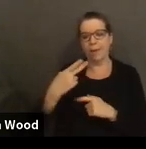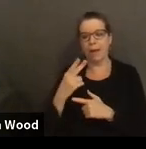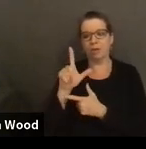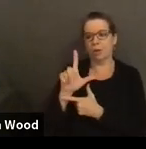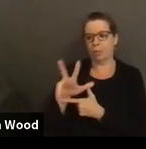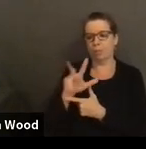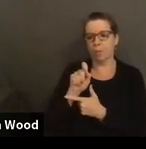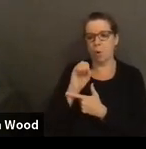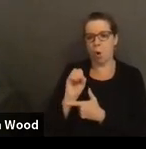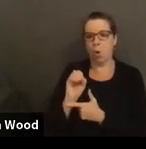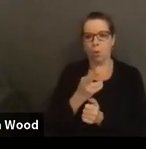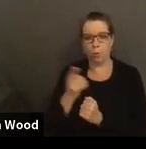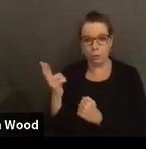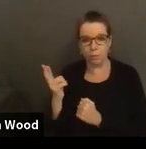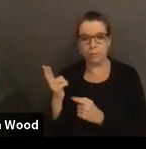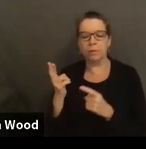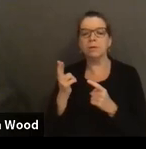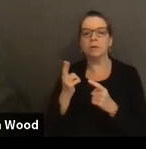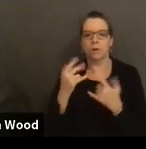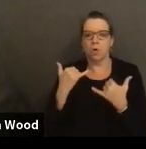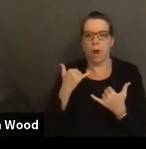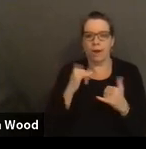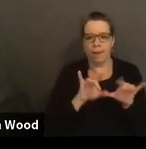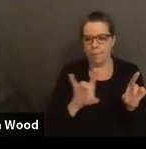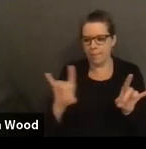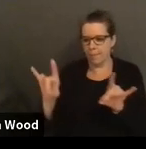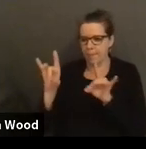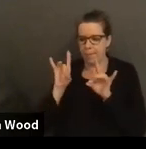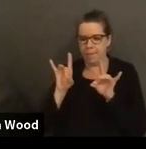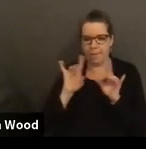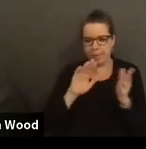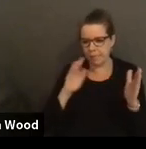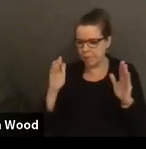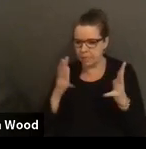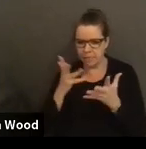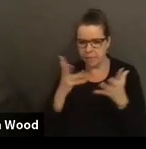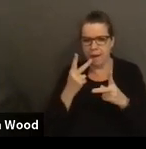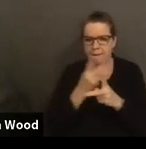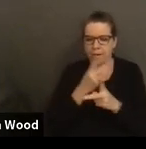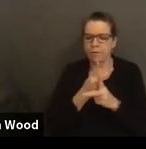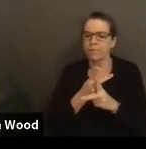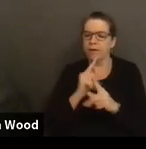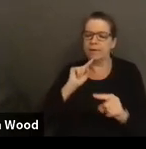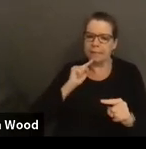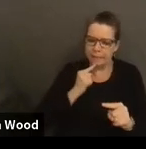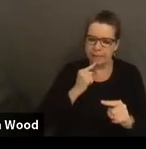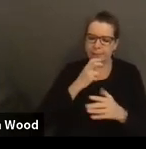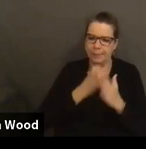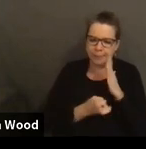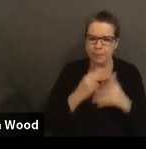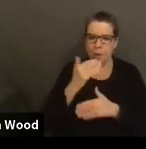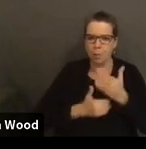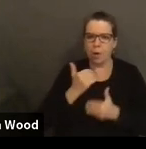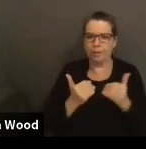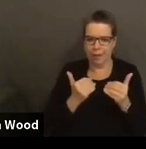curricular resources are being selected through a competitive solicitation process based on the ability of publishers